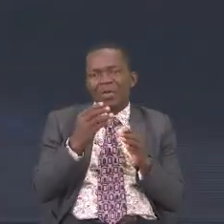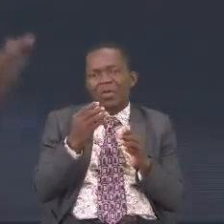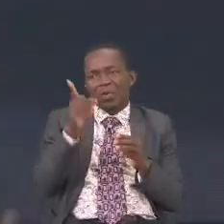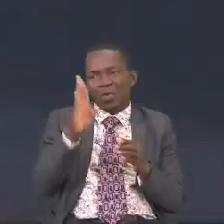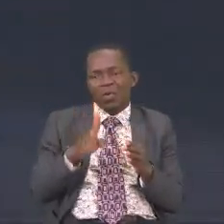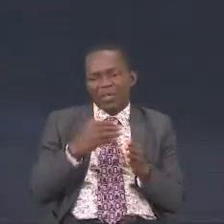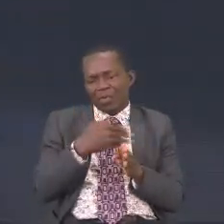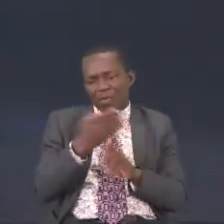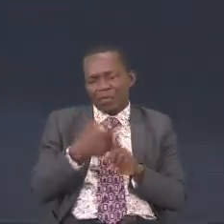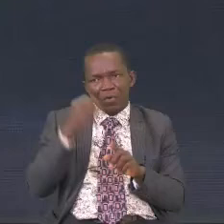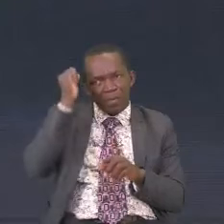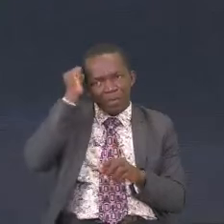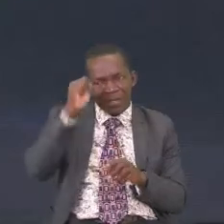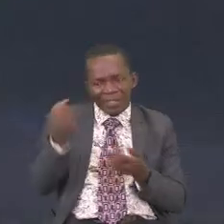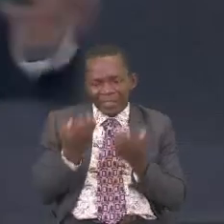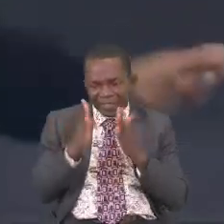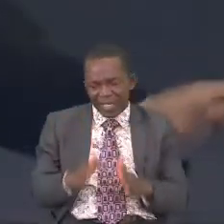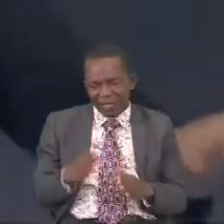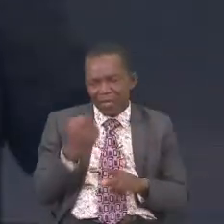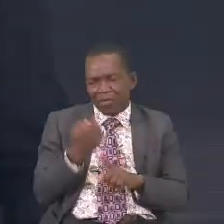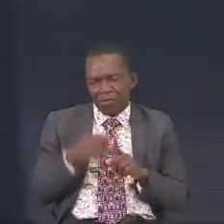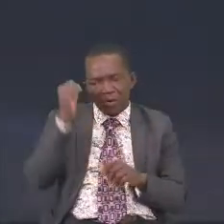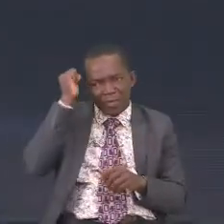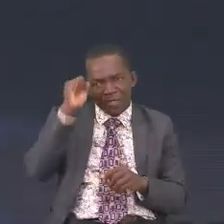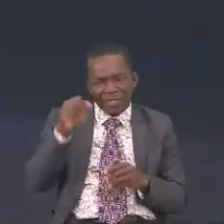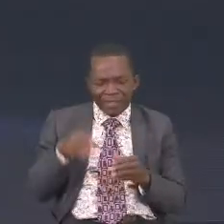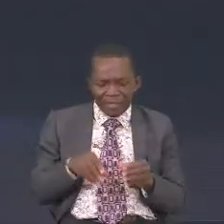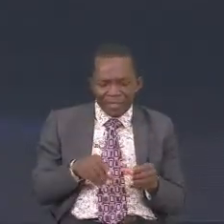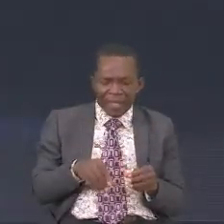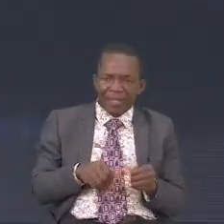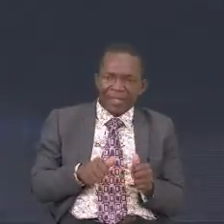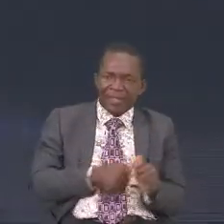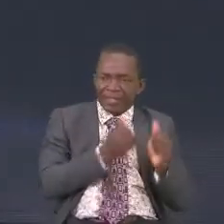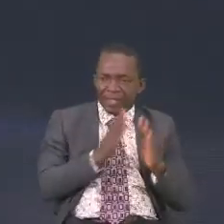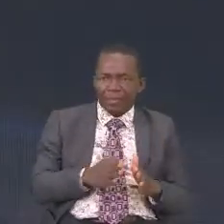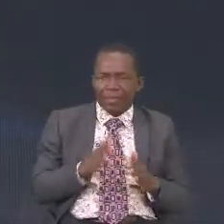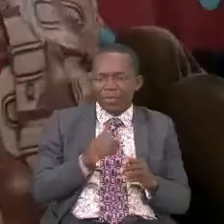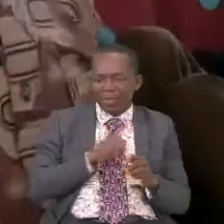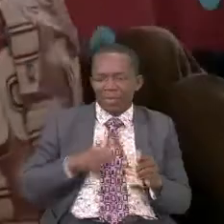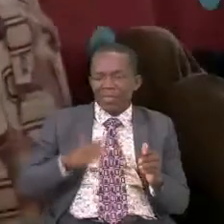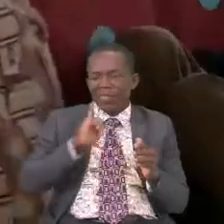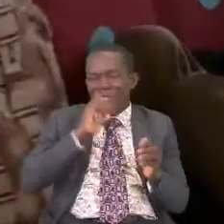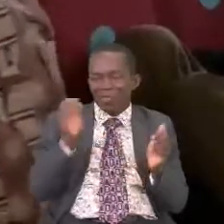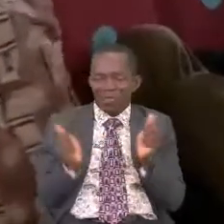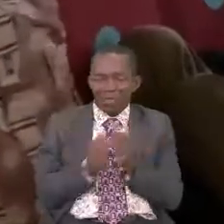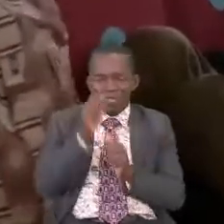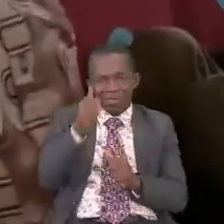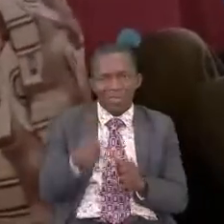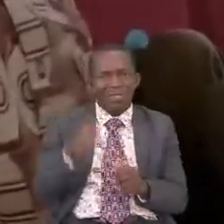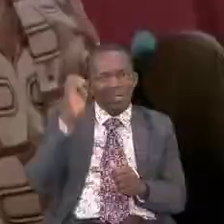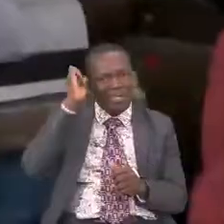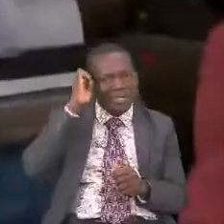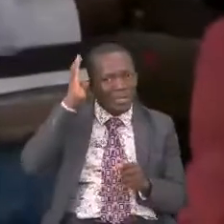child, from the daughters of destiny and from the sons of purpose. The Lord is with you. He will help